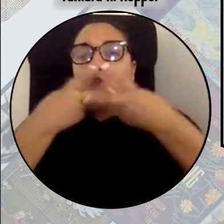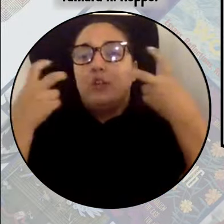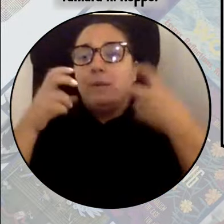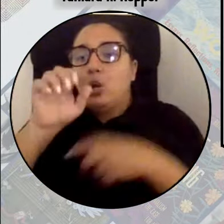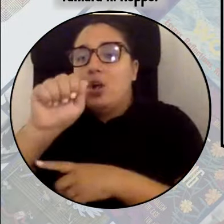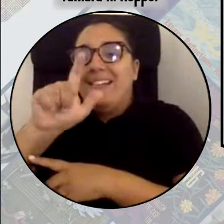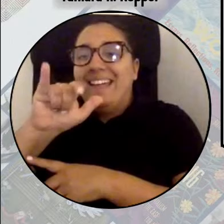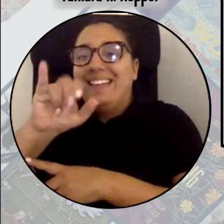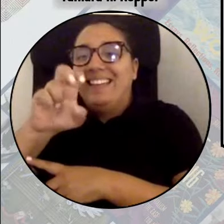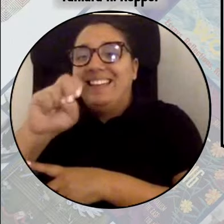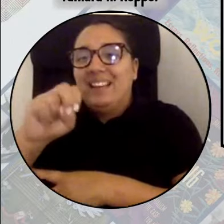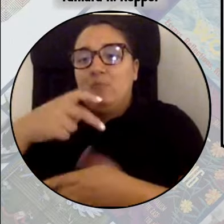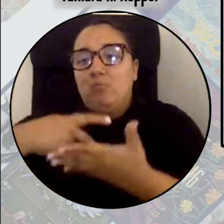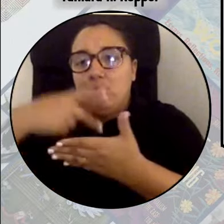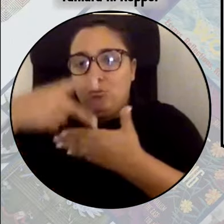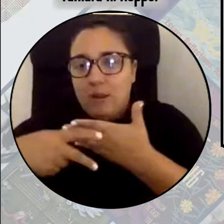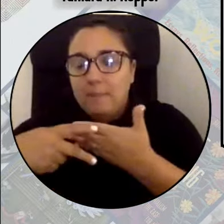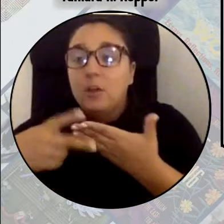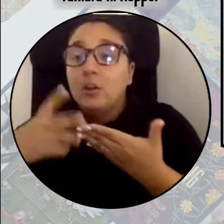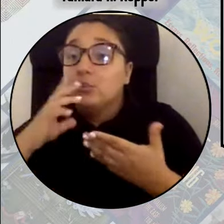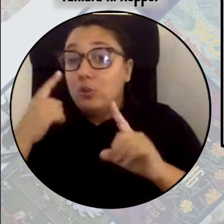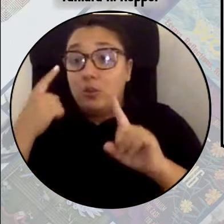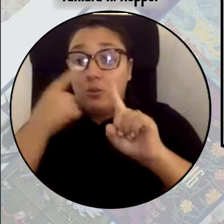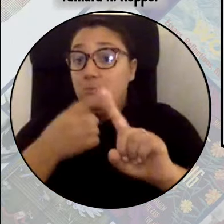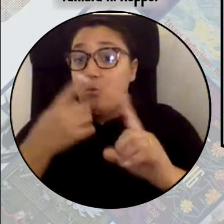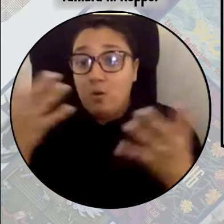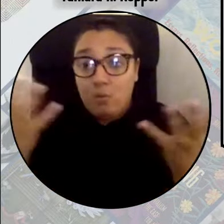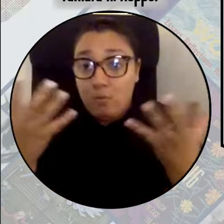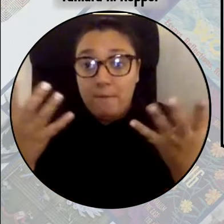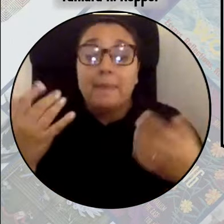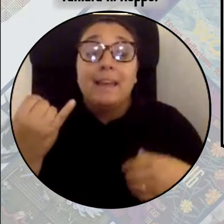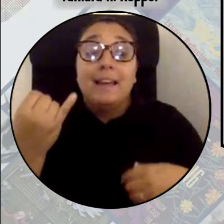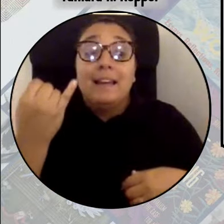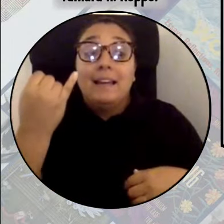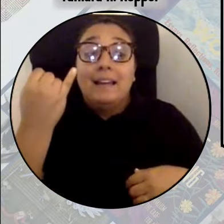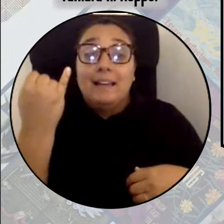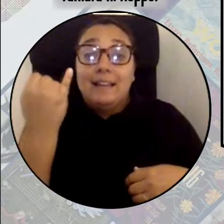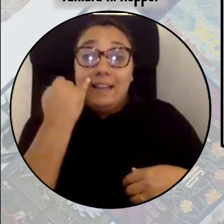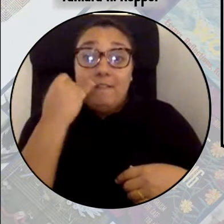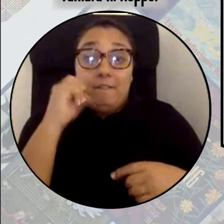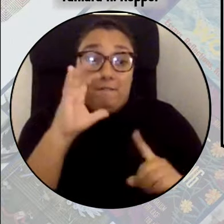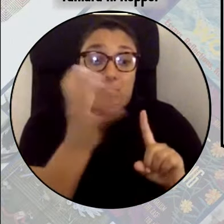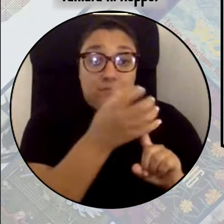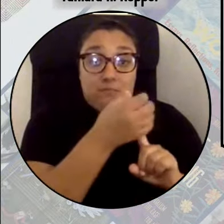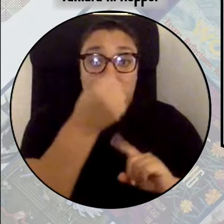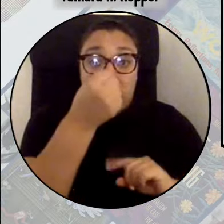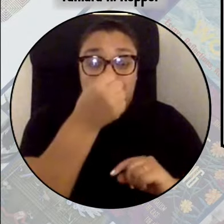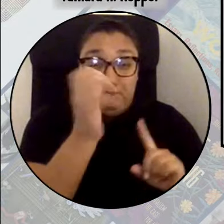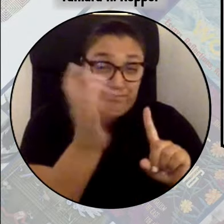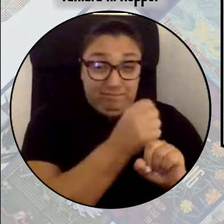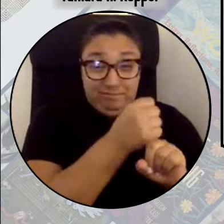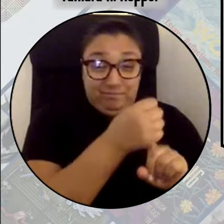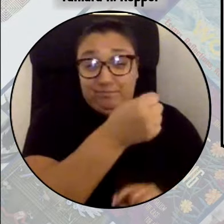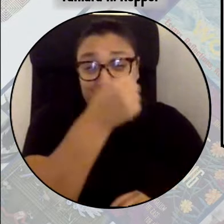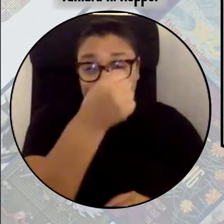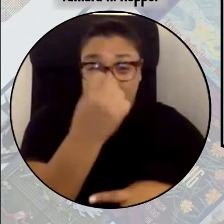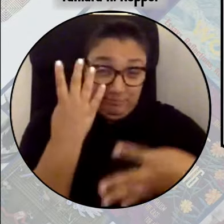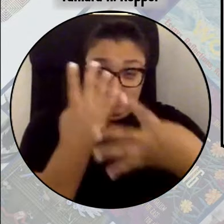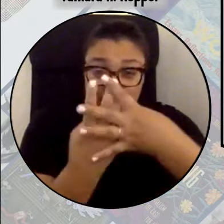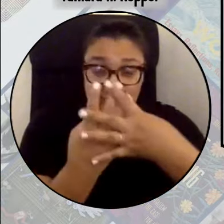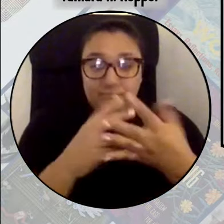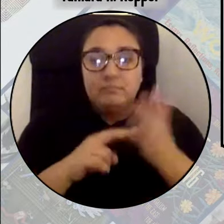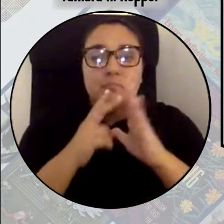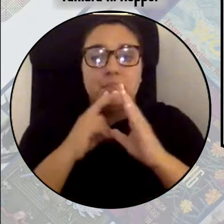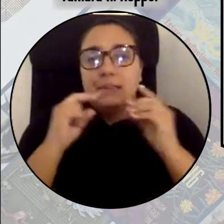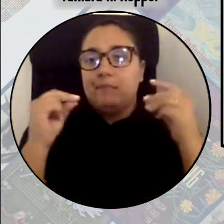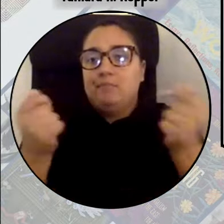criminal aliens to expedited deportation hearings conducted while they're still in correctional custody. So this is another theme of the 1980s and 1990s we're